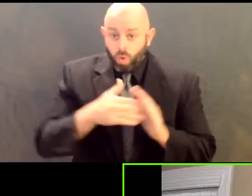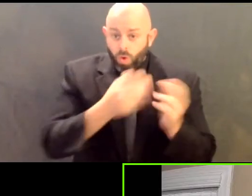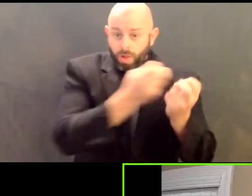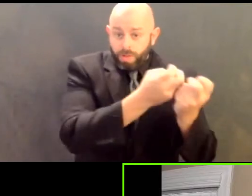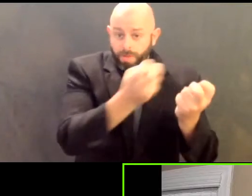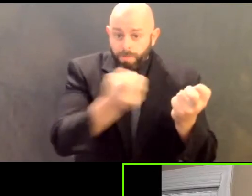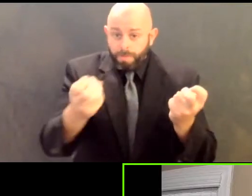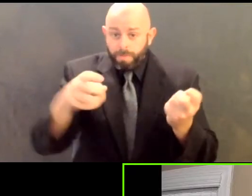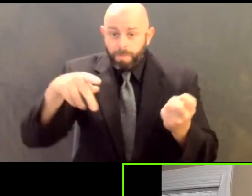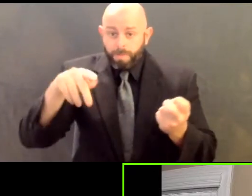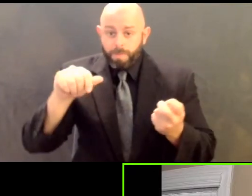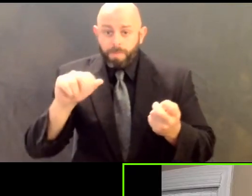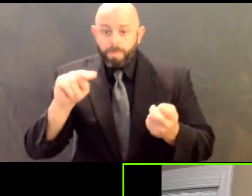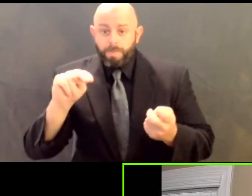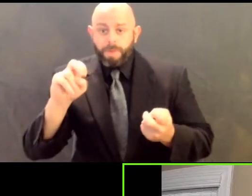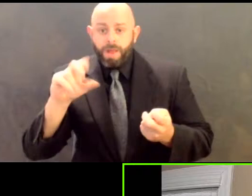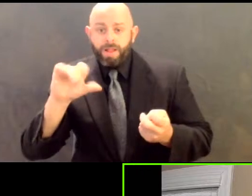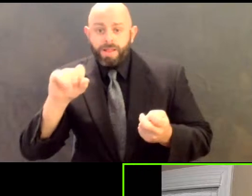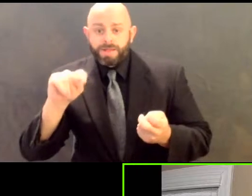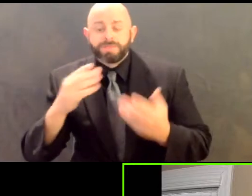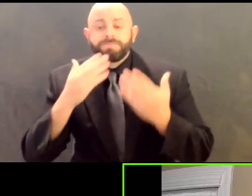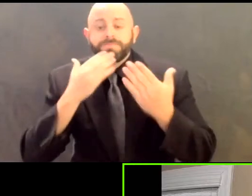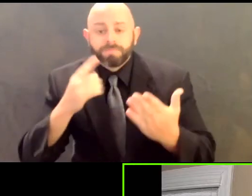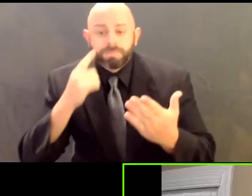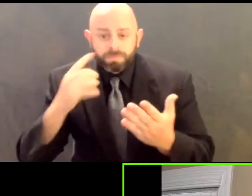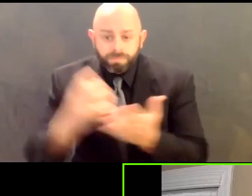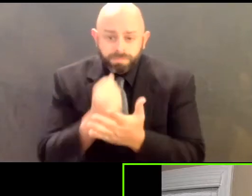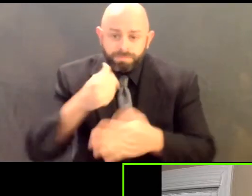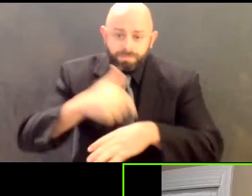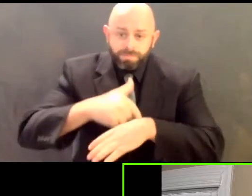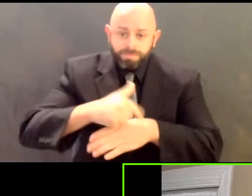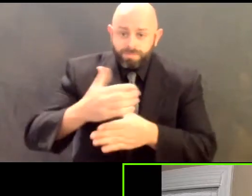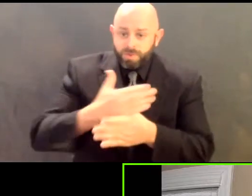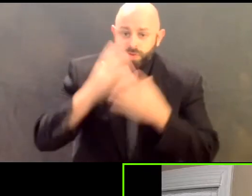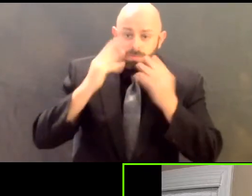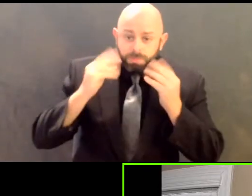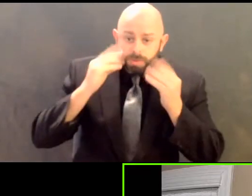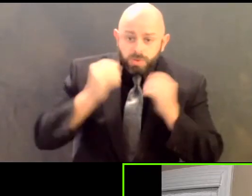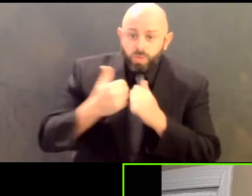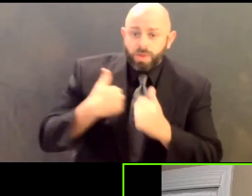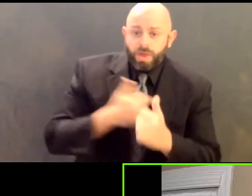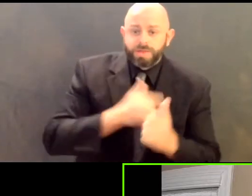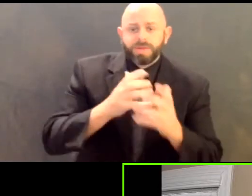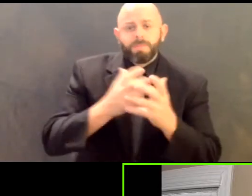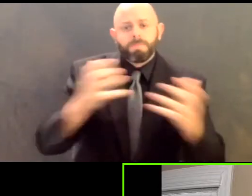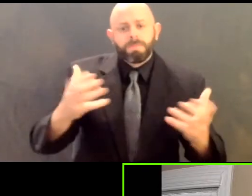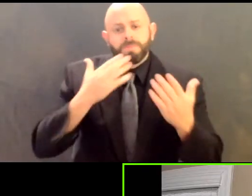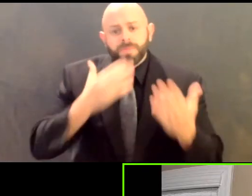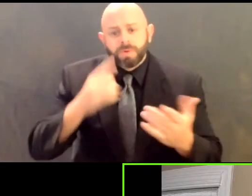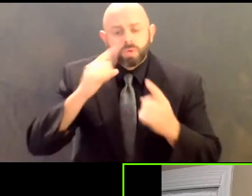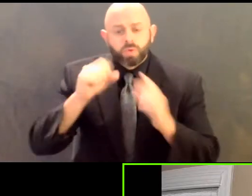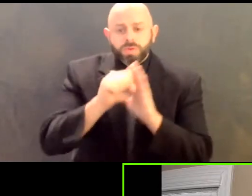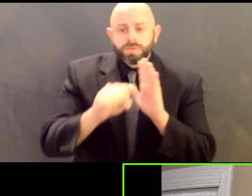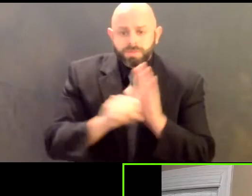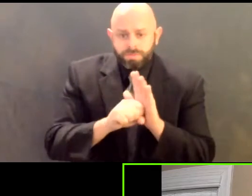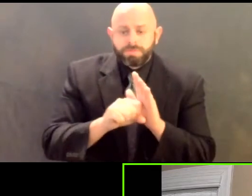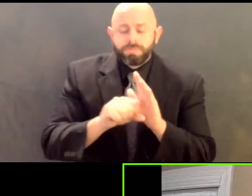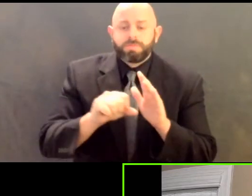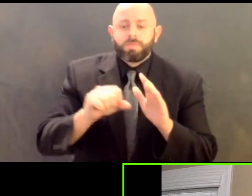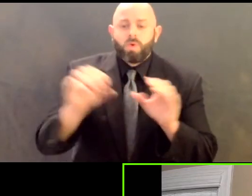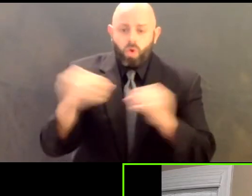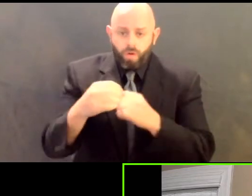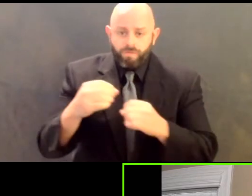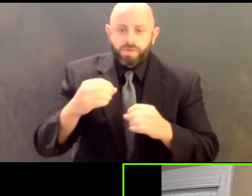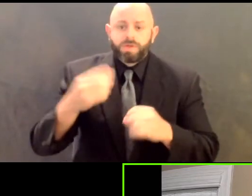for making time to share their experiences with us, and a huge thanks to the staff at the Office of State Human Resources for all the